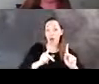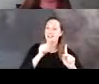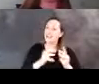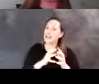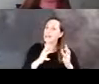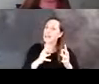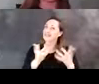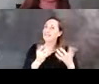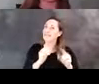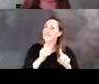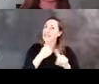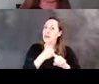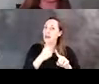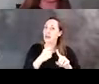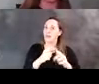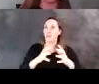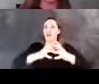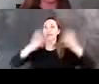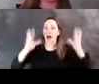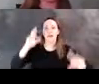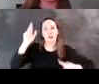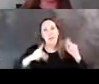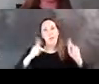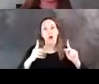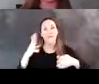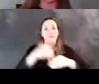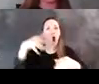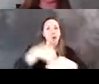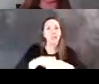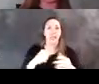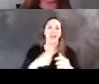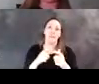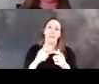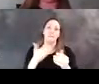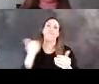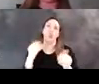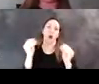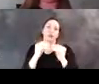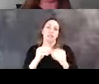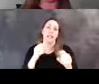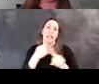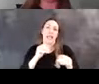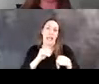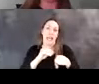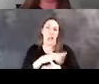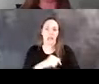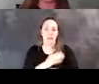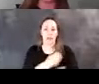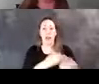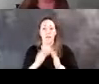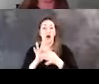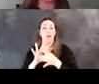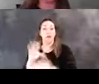large individual action in large groups, it can have a much bigger impact. But the main two are companies and municipalities